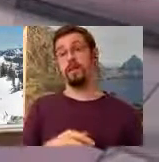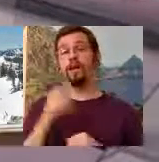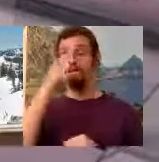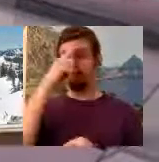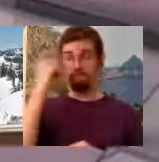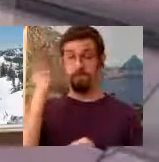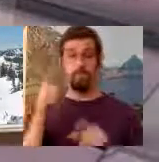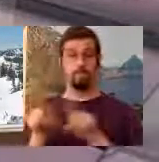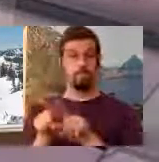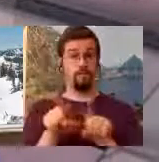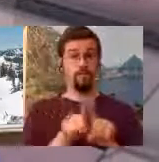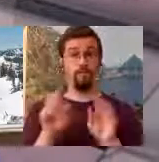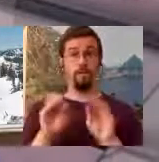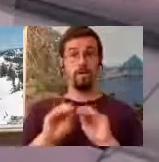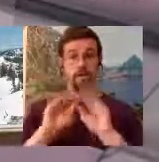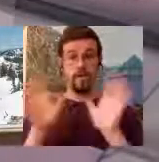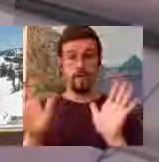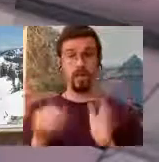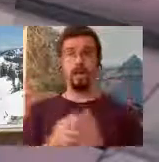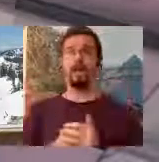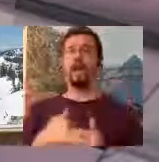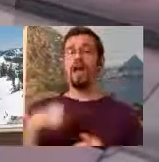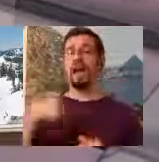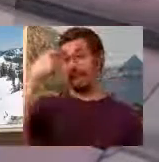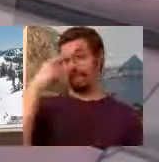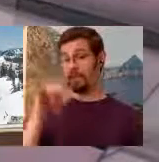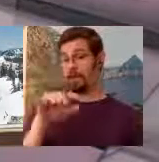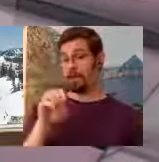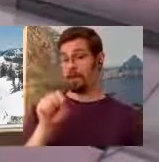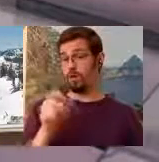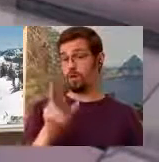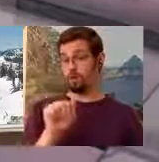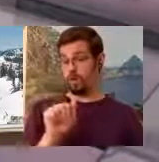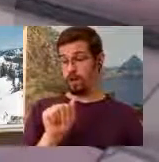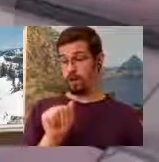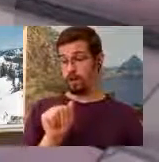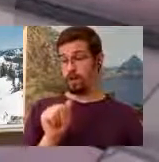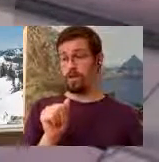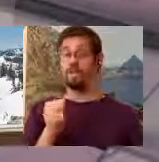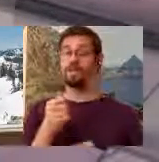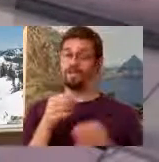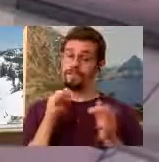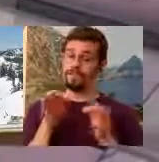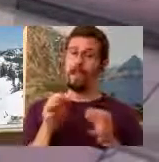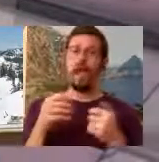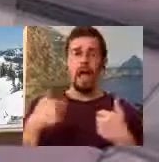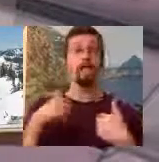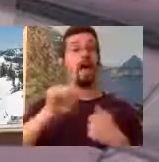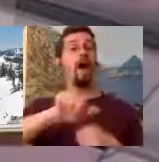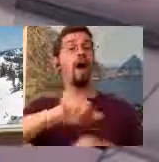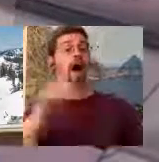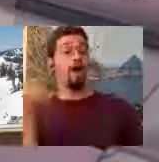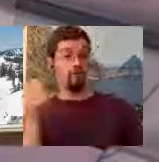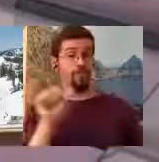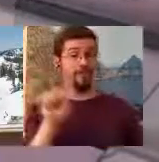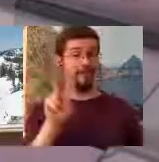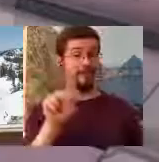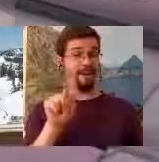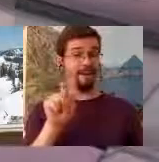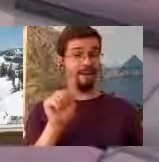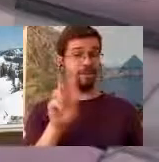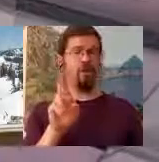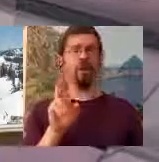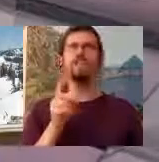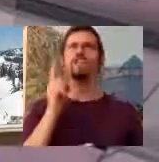very clear. I think what Yosra said there is that there are other avatar projects. For example, I think she mentioned